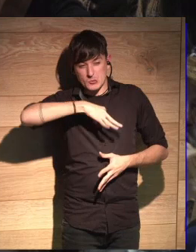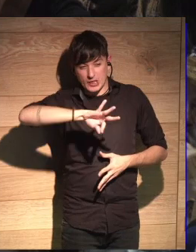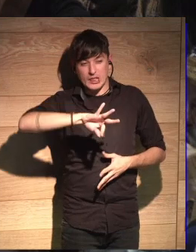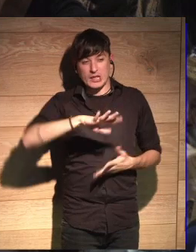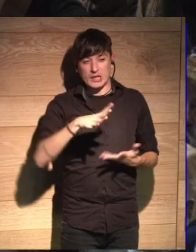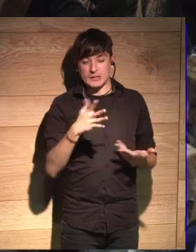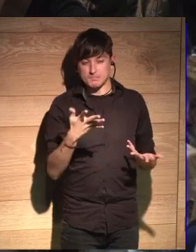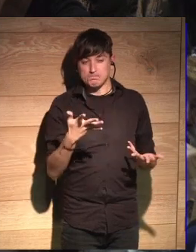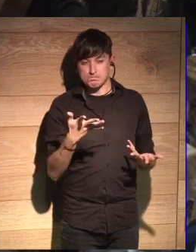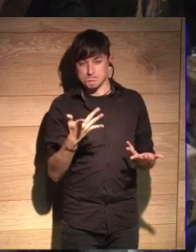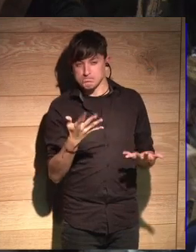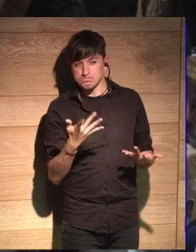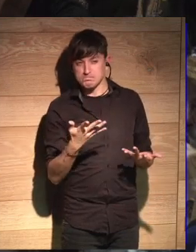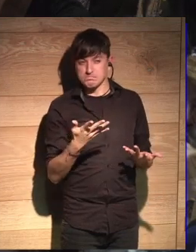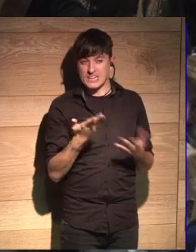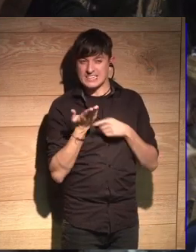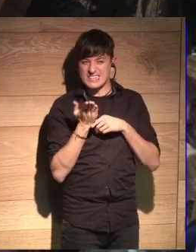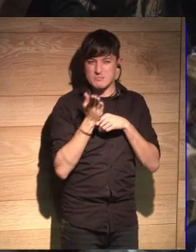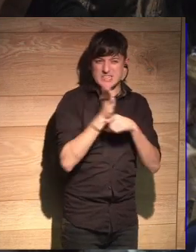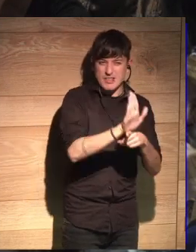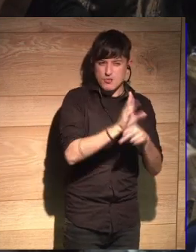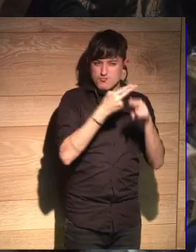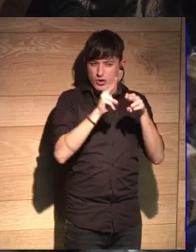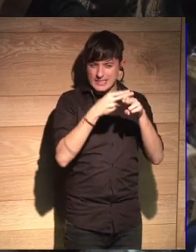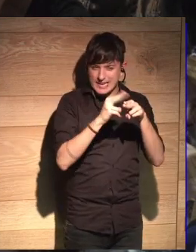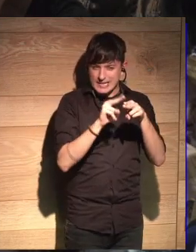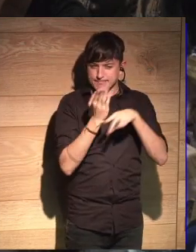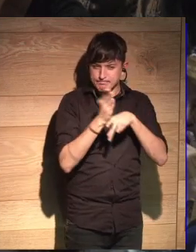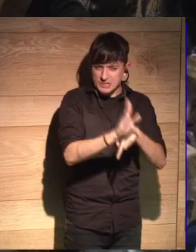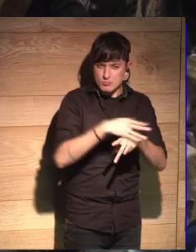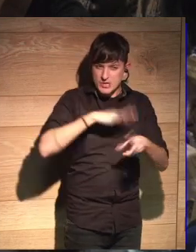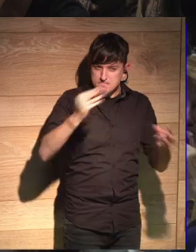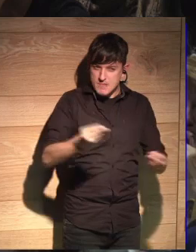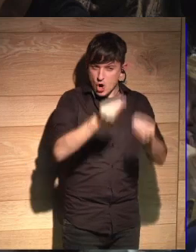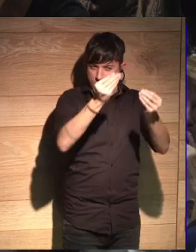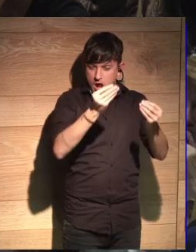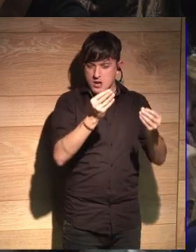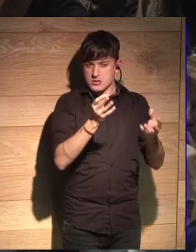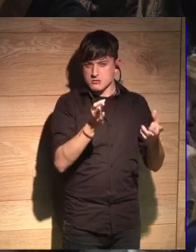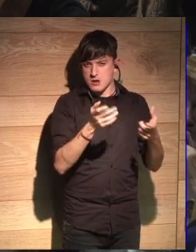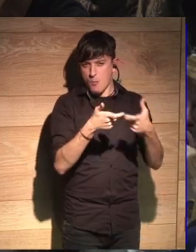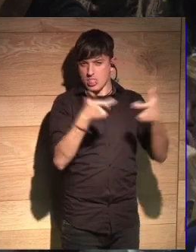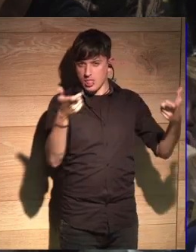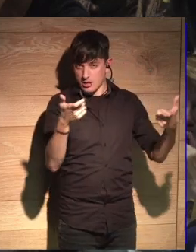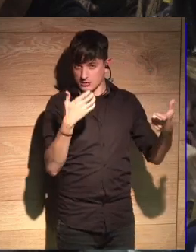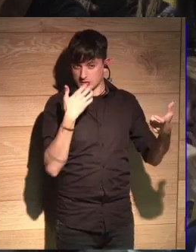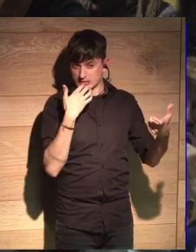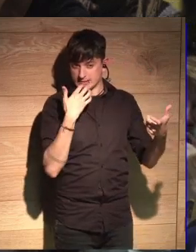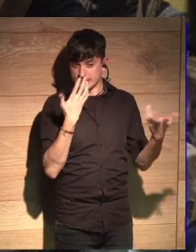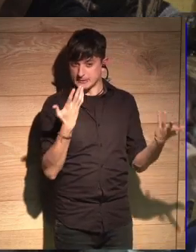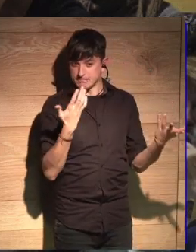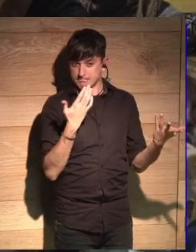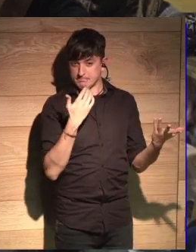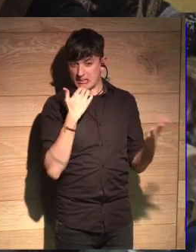expand, if there's a populist leader that, you know, captures attention of the voters. How can